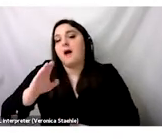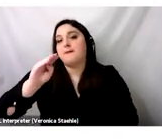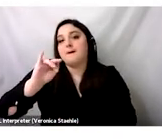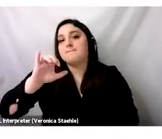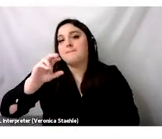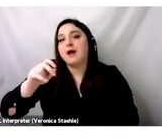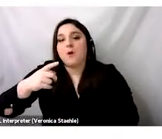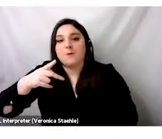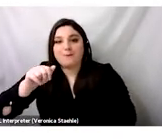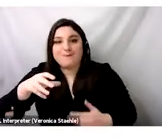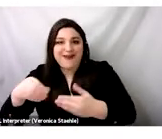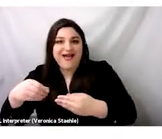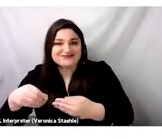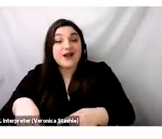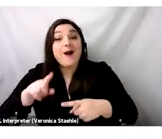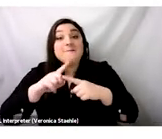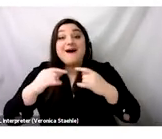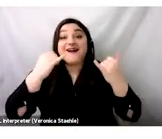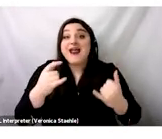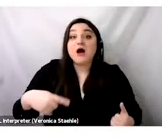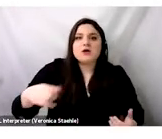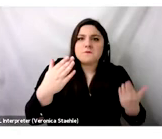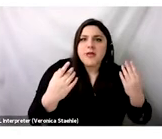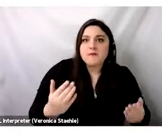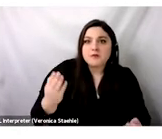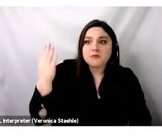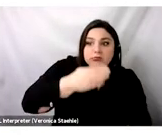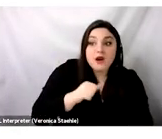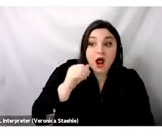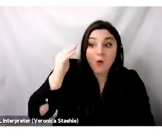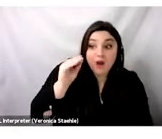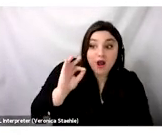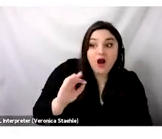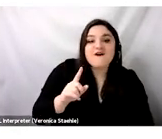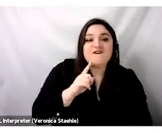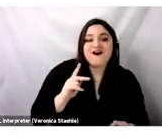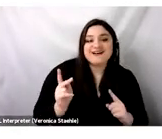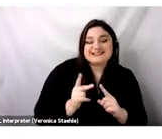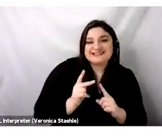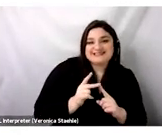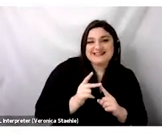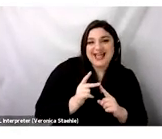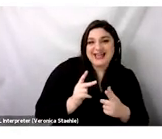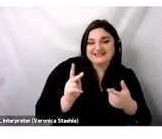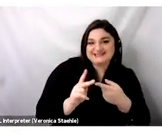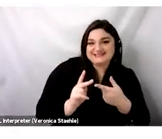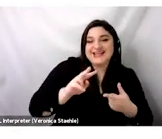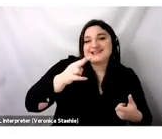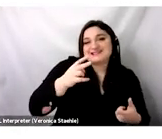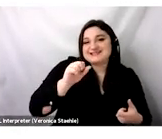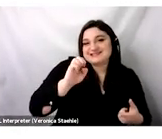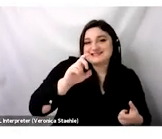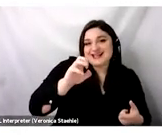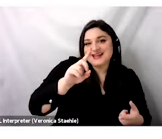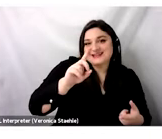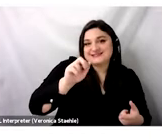with microplastics, is these secondary microplastics. So those are what we're going to mainly talk about today, although